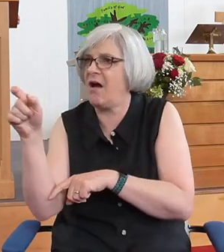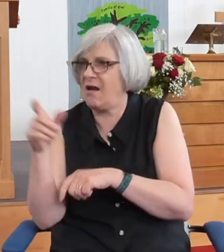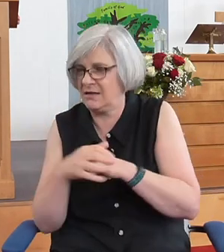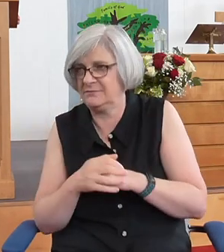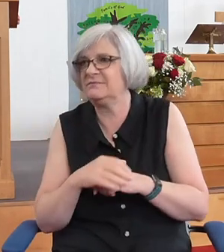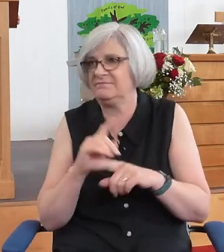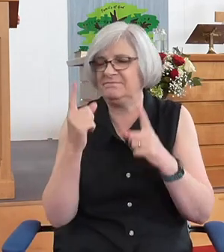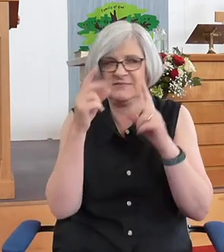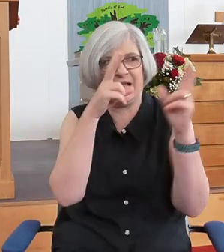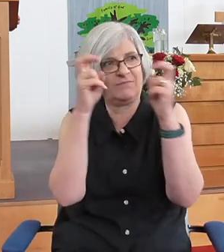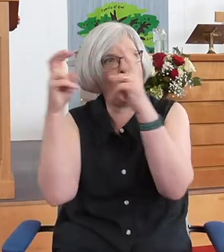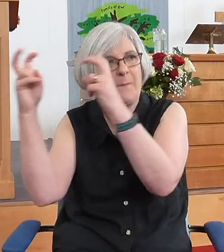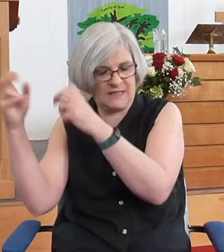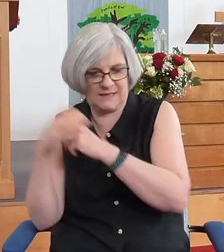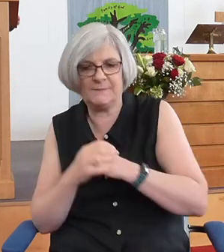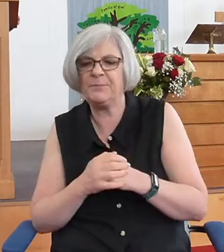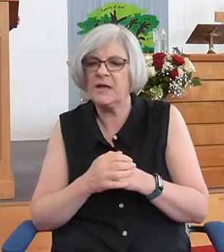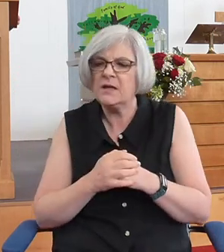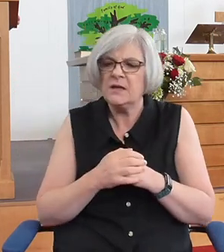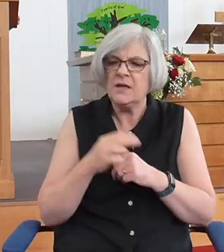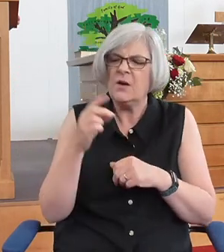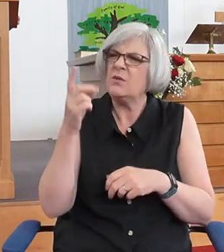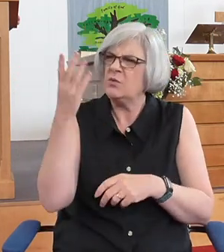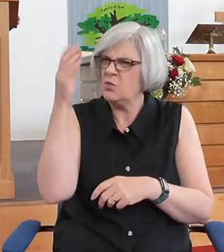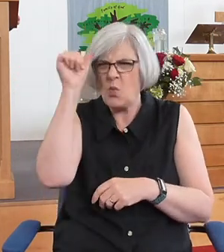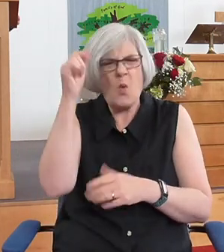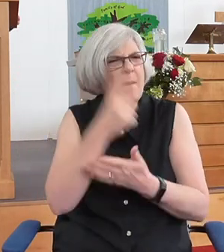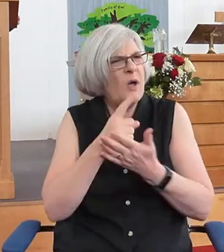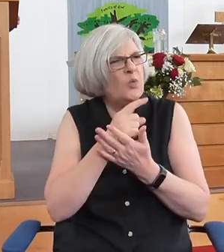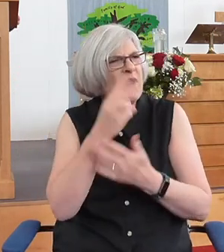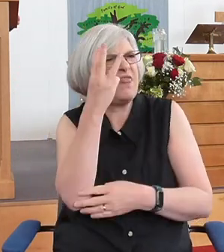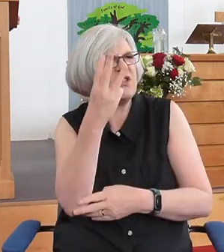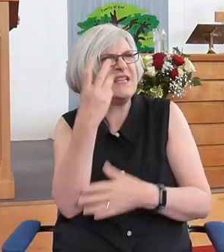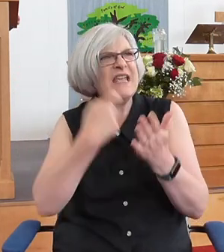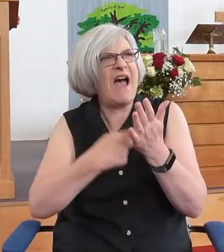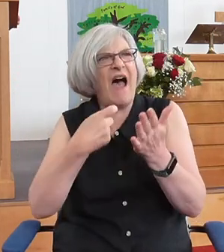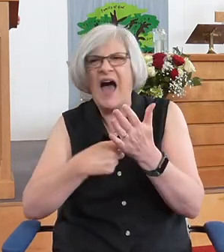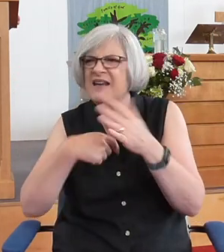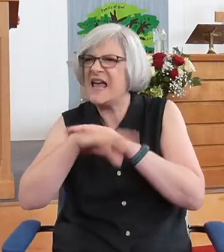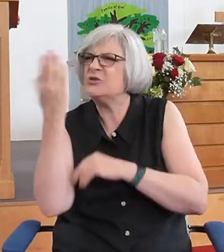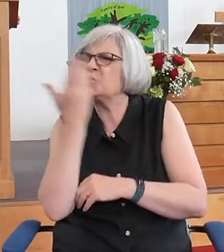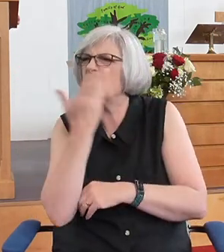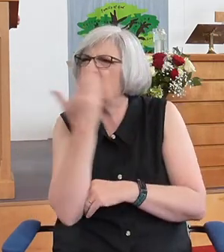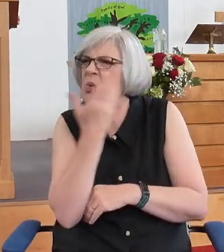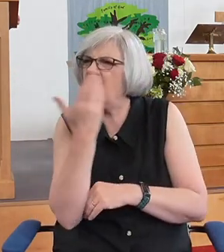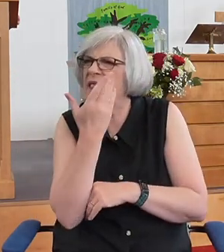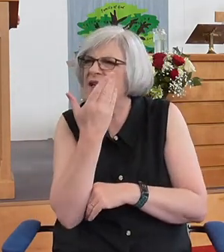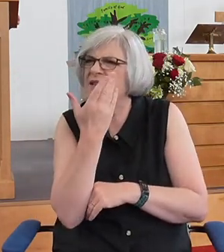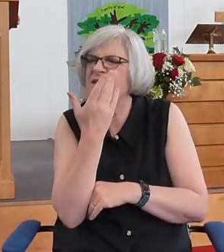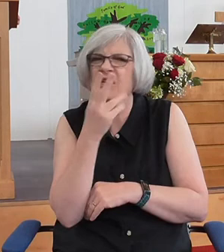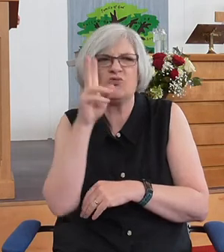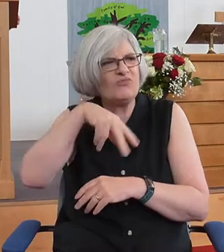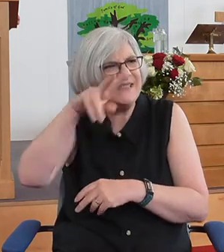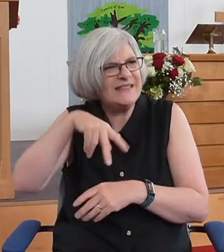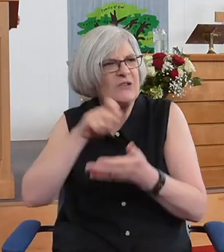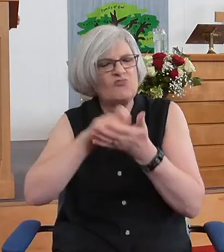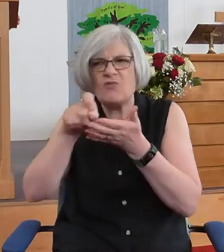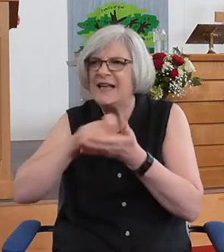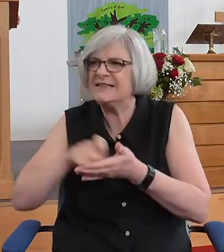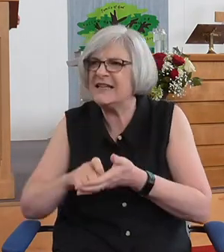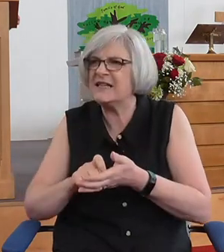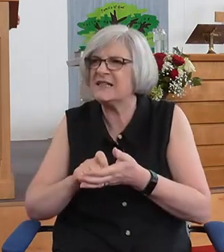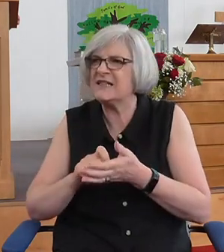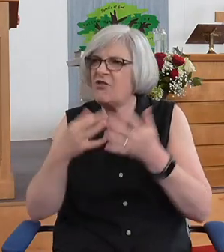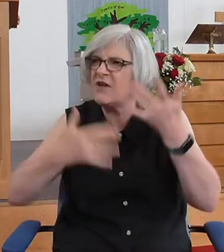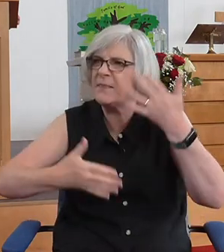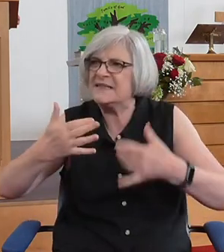Well, they weren't really 3 R's in a way because every word doesn't begin with an R. Reading, writing, and arithmetic. But